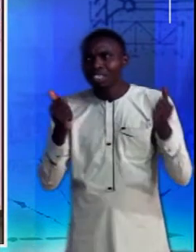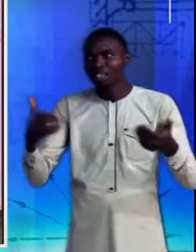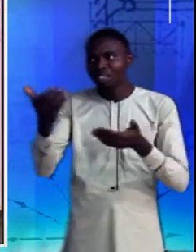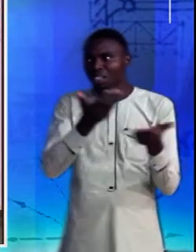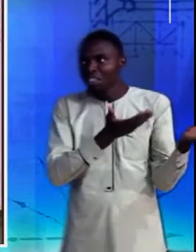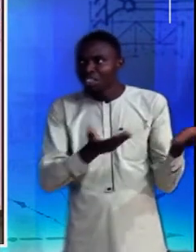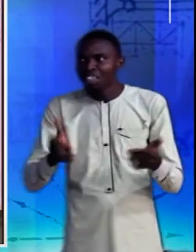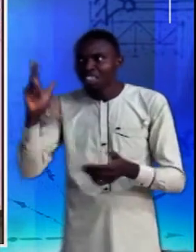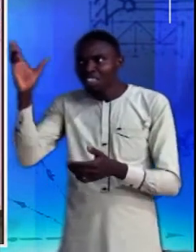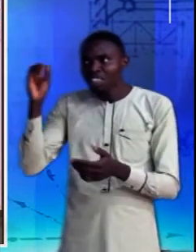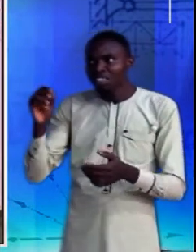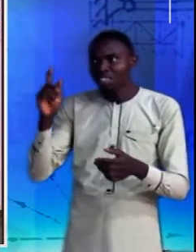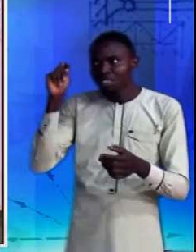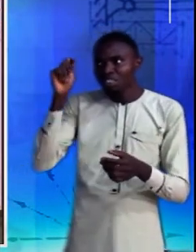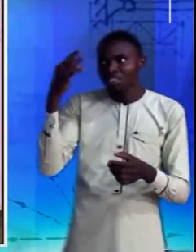assignment